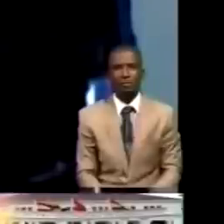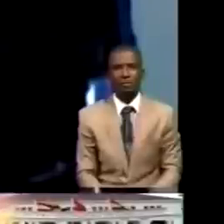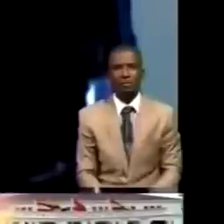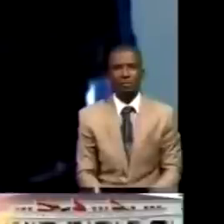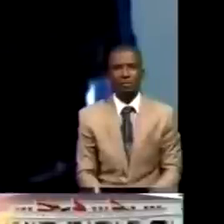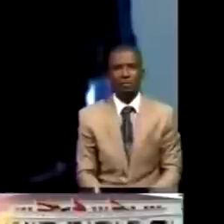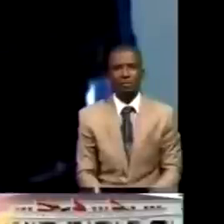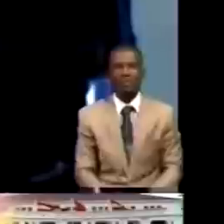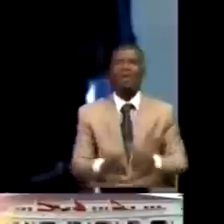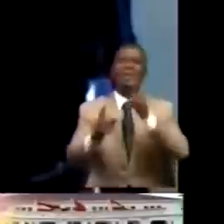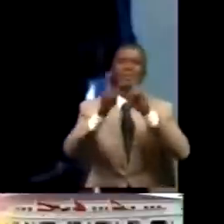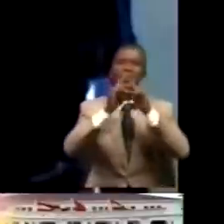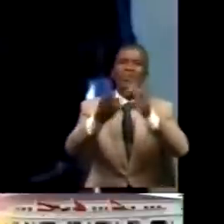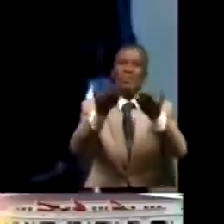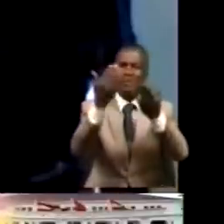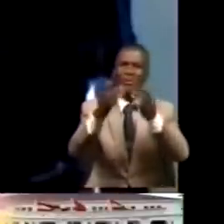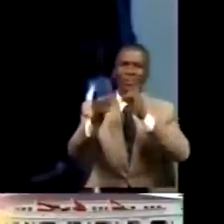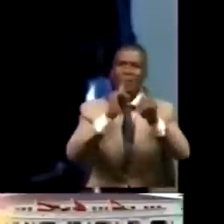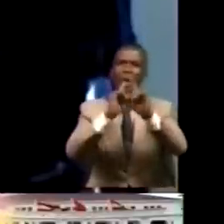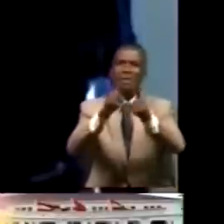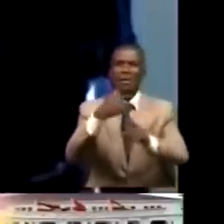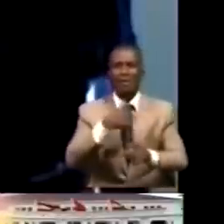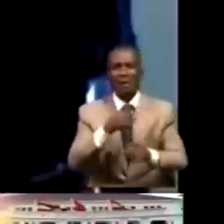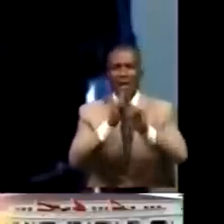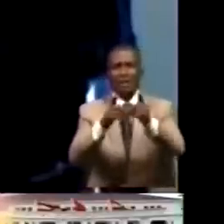I need an answer so I can move on.